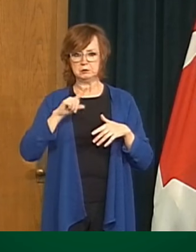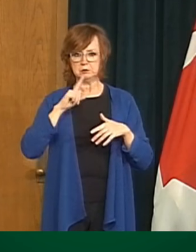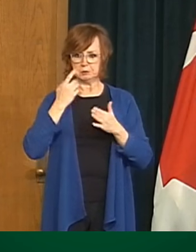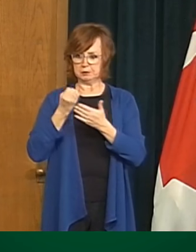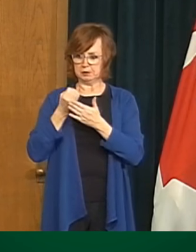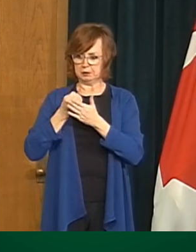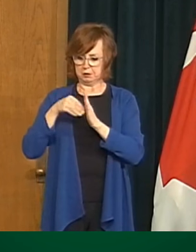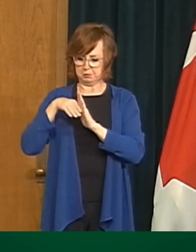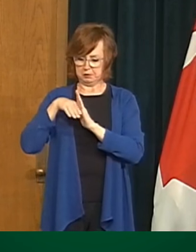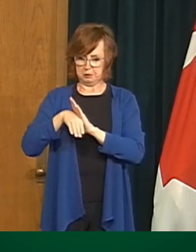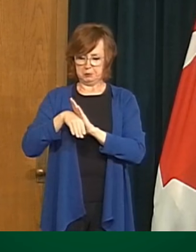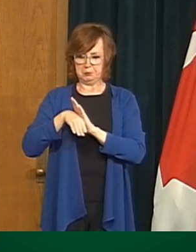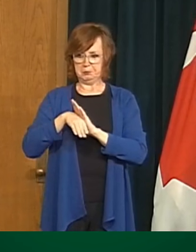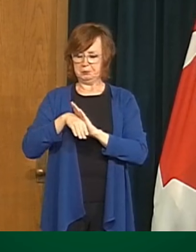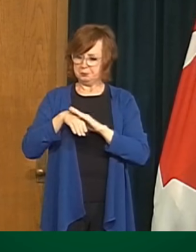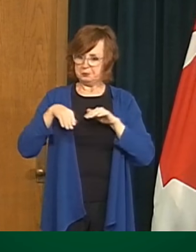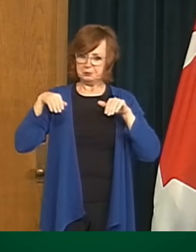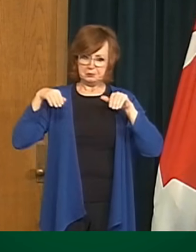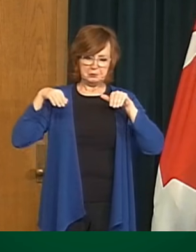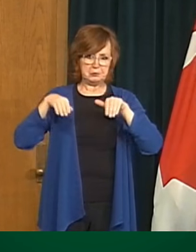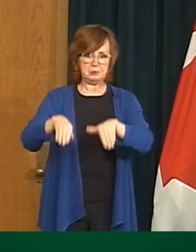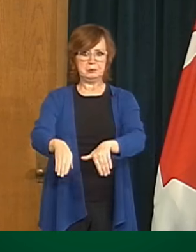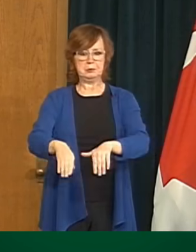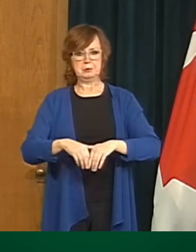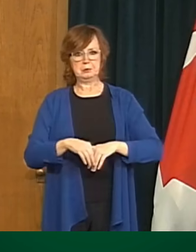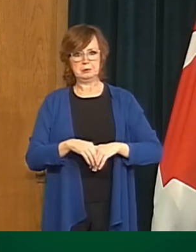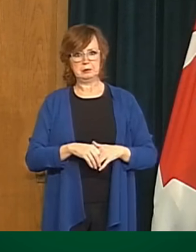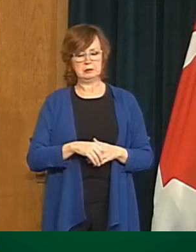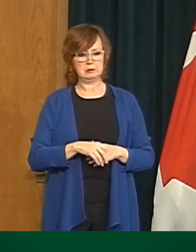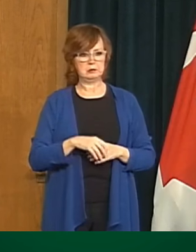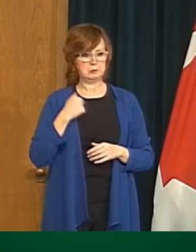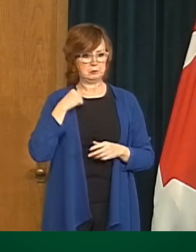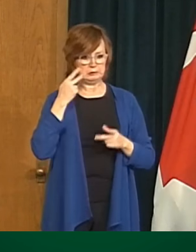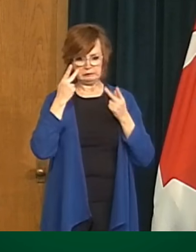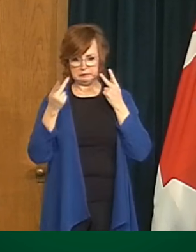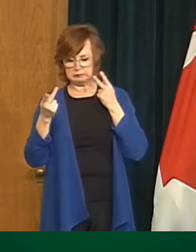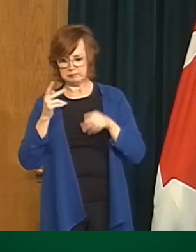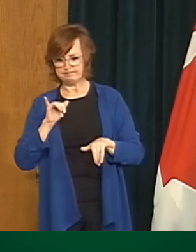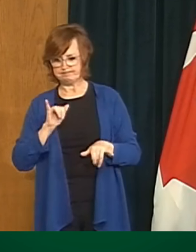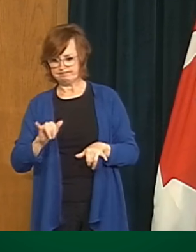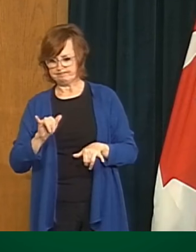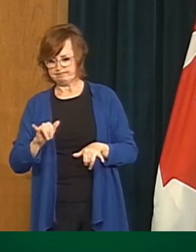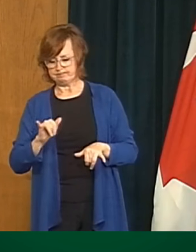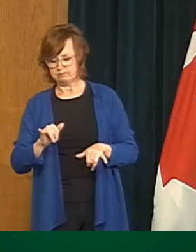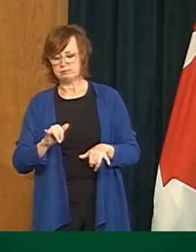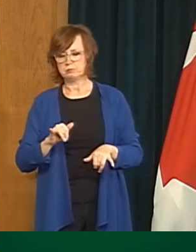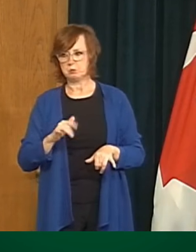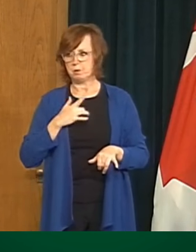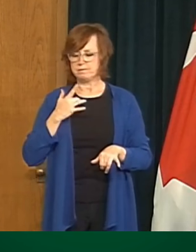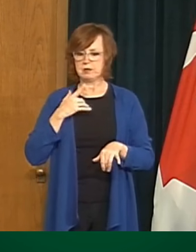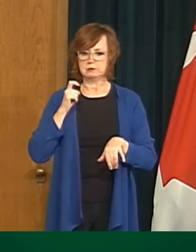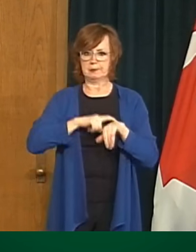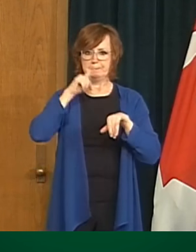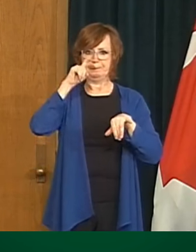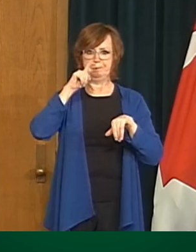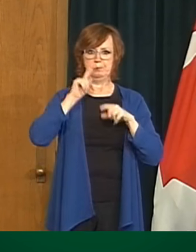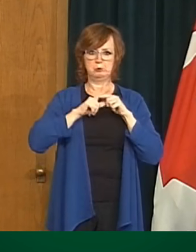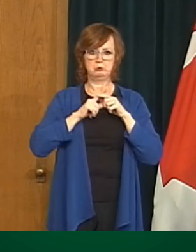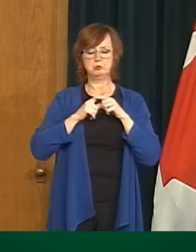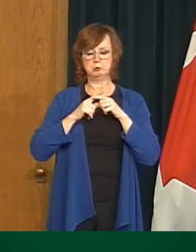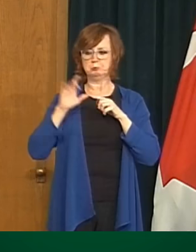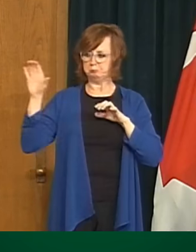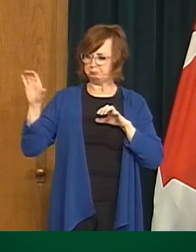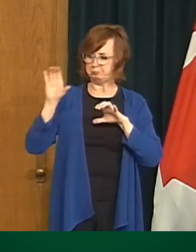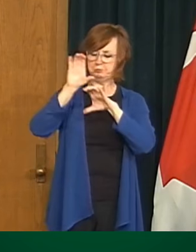the COVID-19 pandemic. So we are moving forward with this capital stimulus